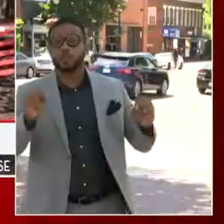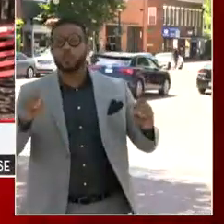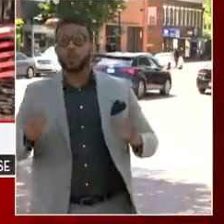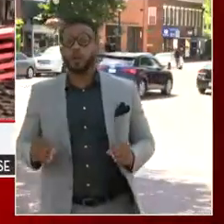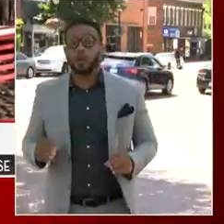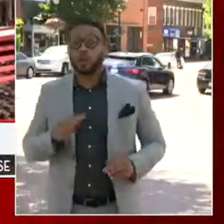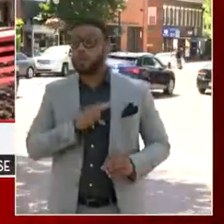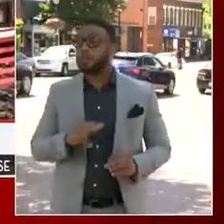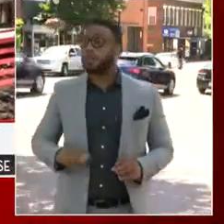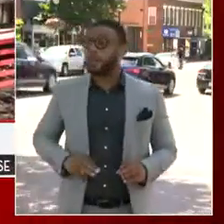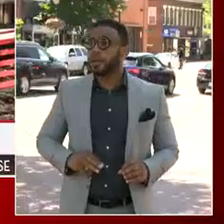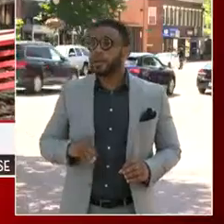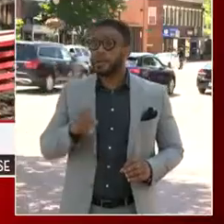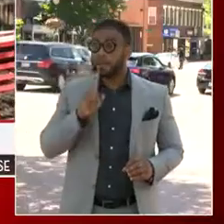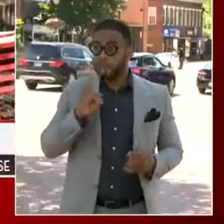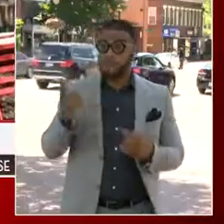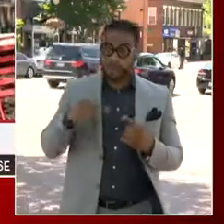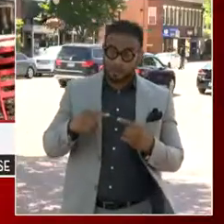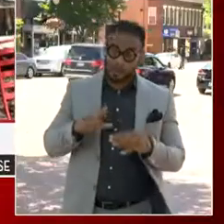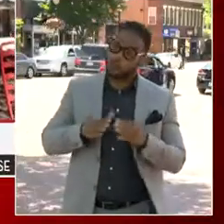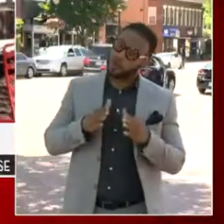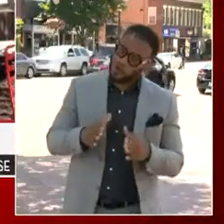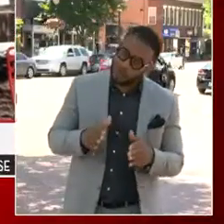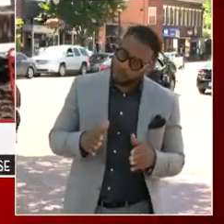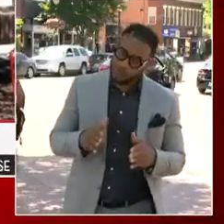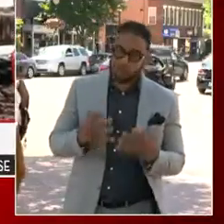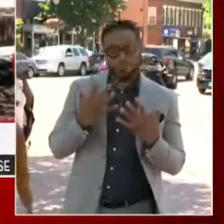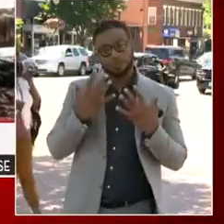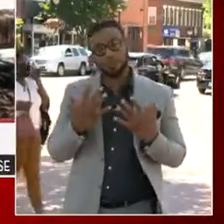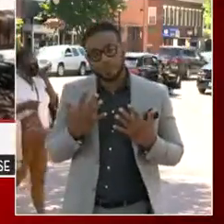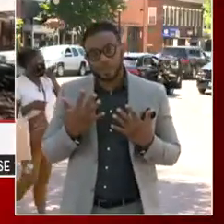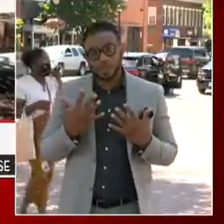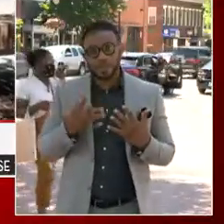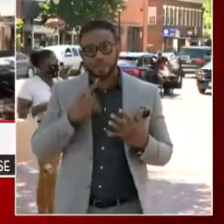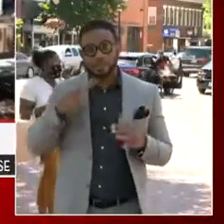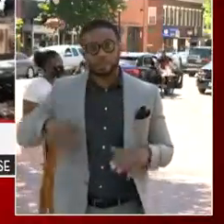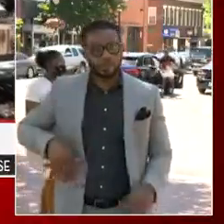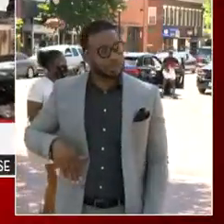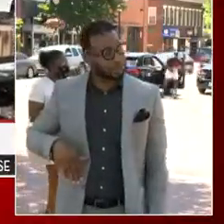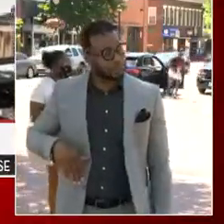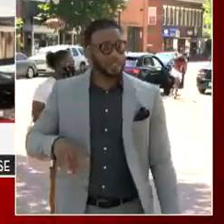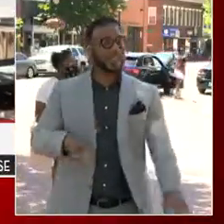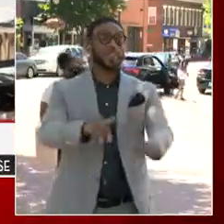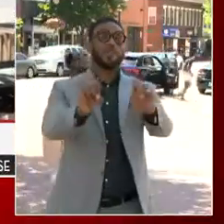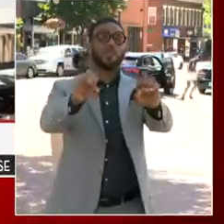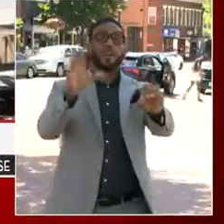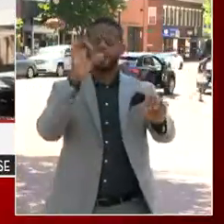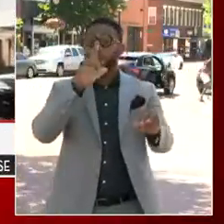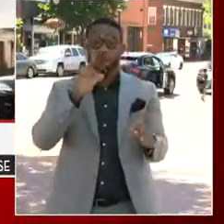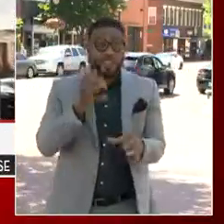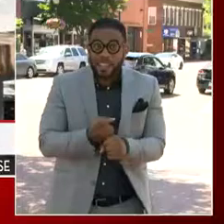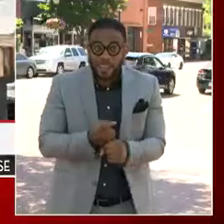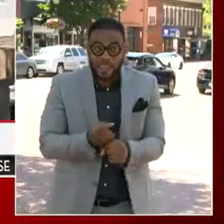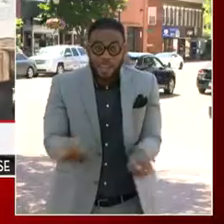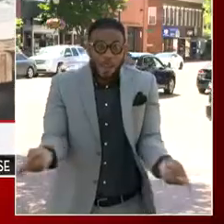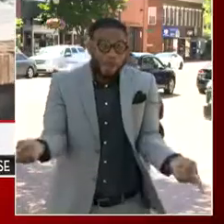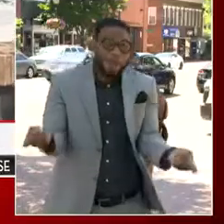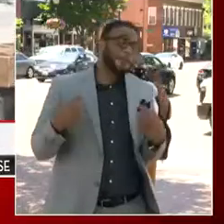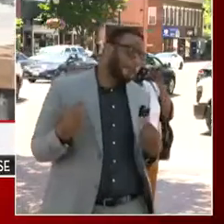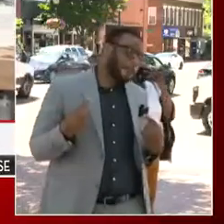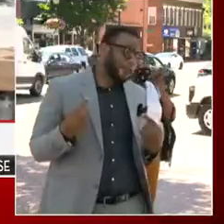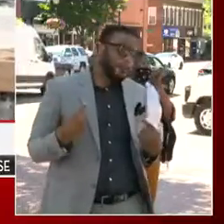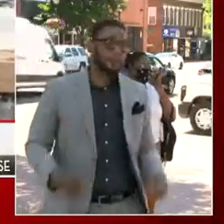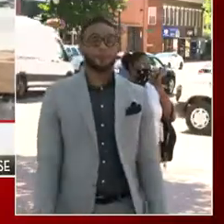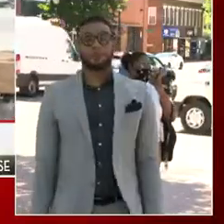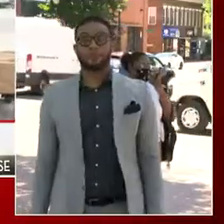So, Mayor Bowser is coming. She's on her way. Unfortunately, she is late. So, guess who you get? You get